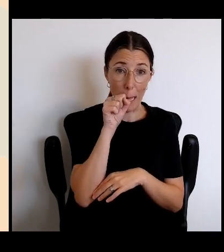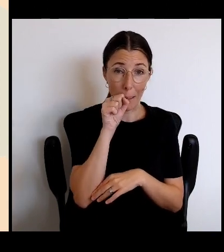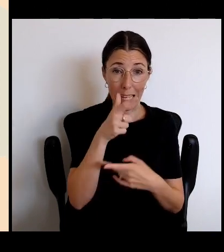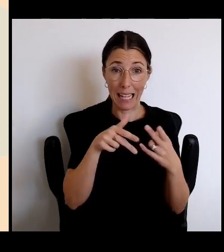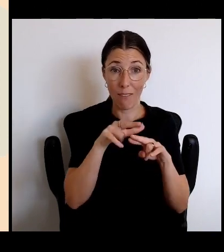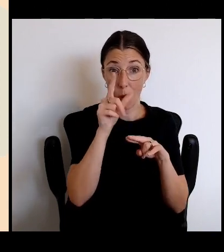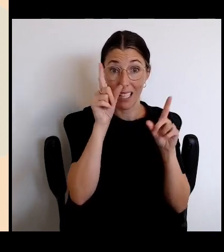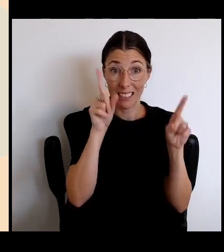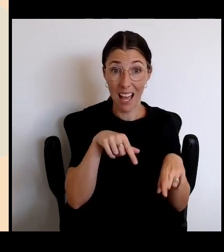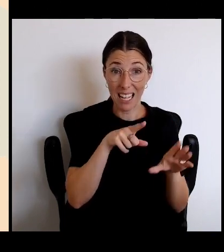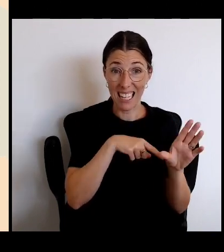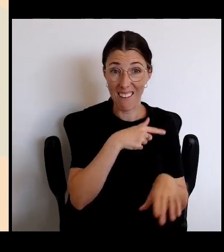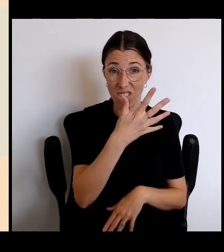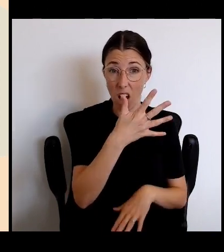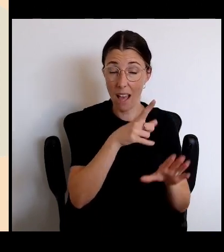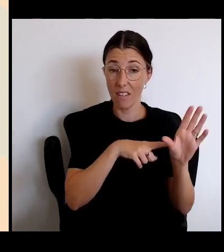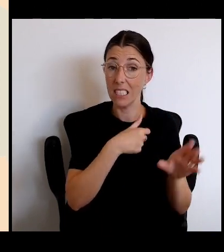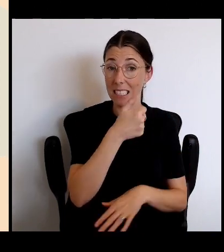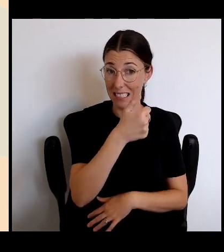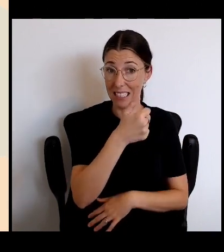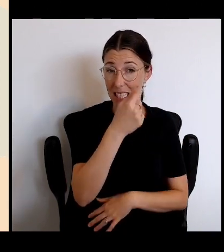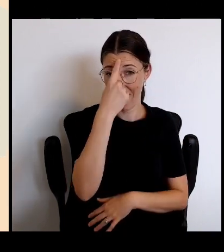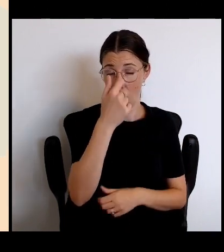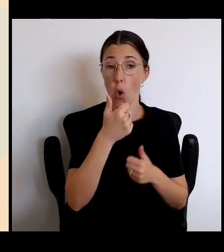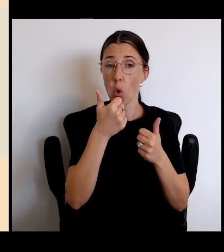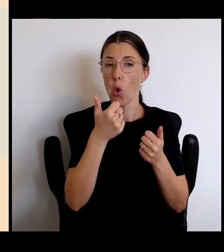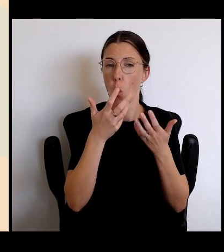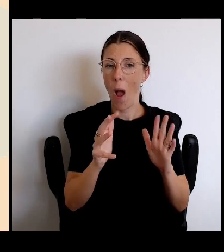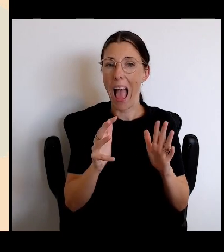and 6, I think it's a great way to move forward.